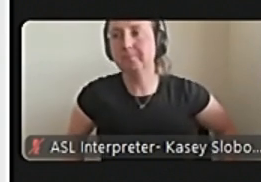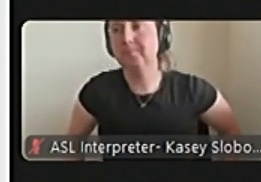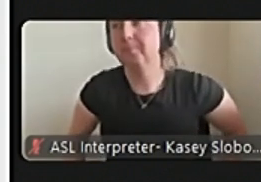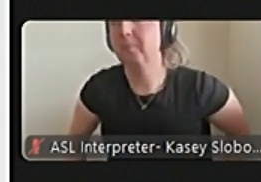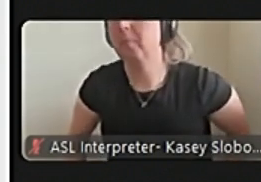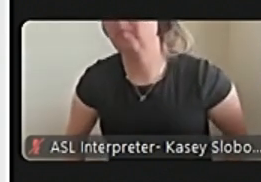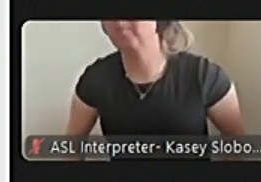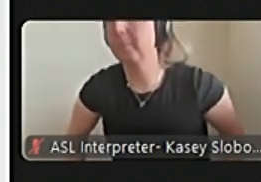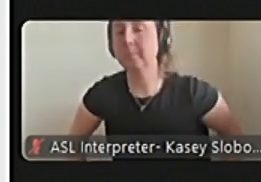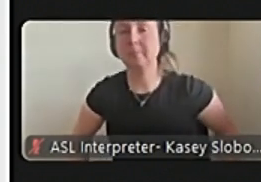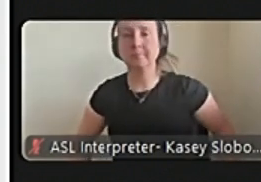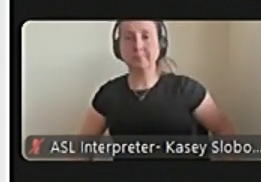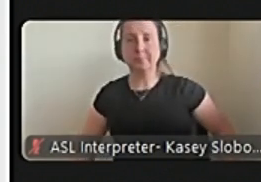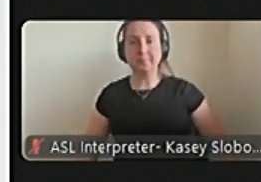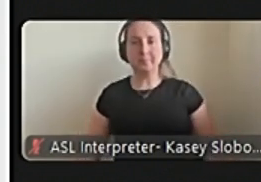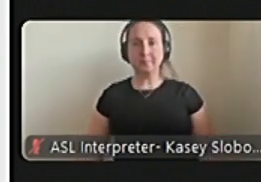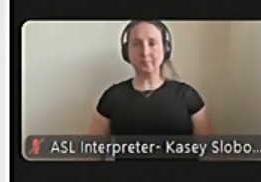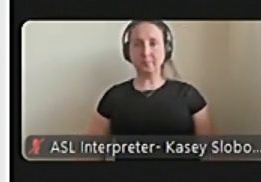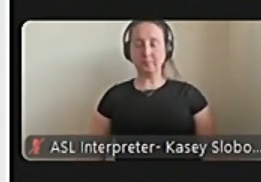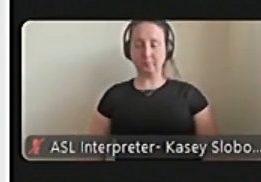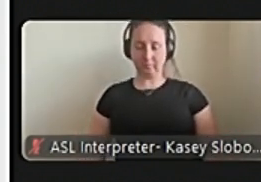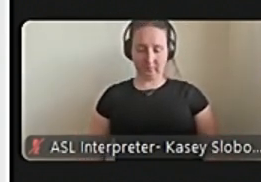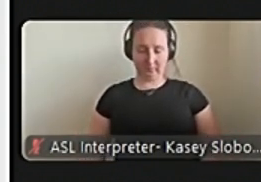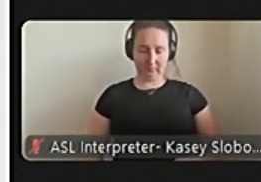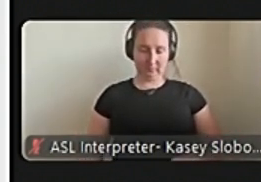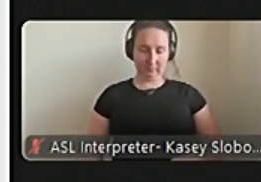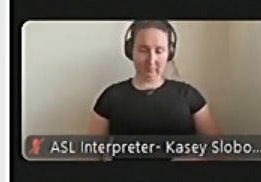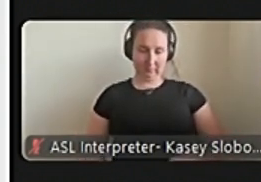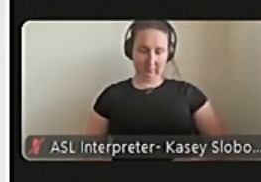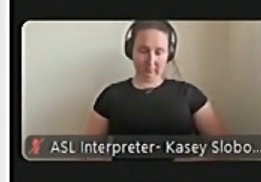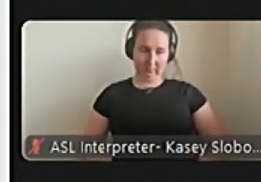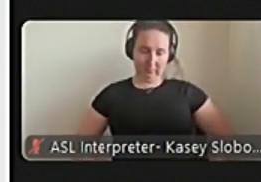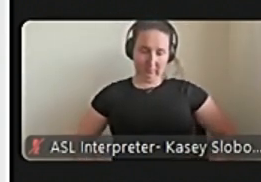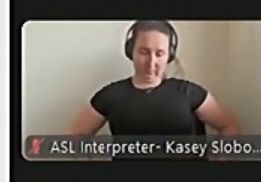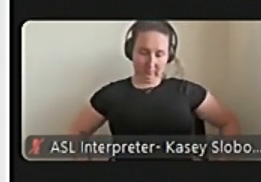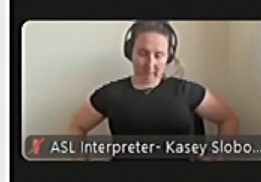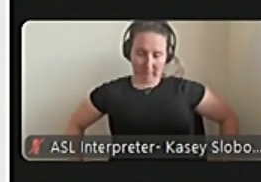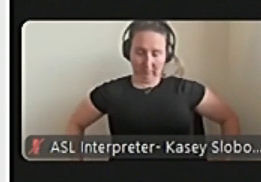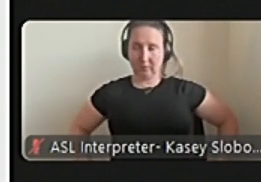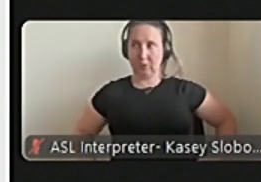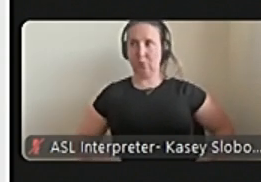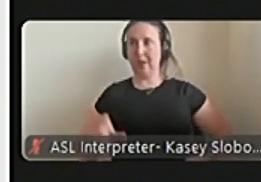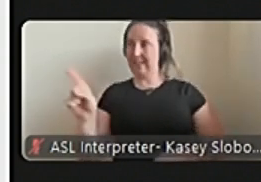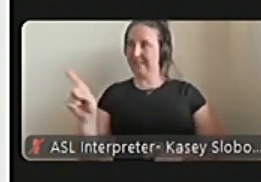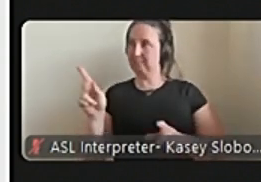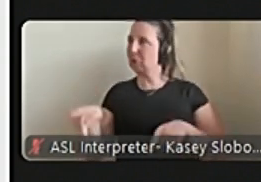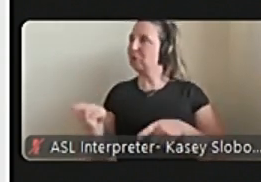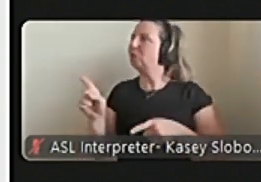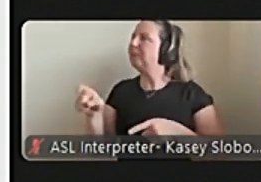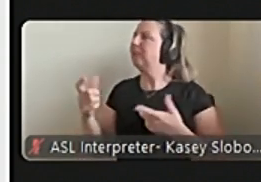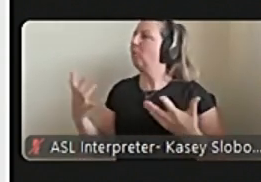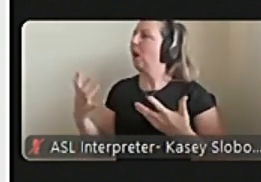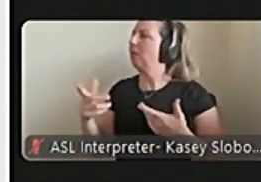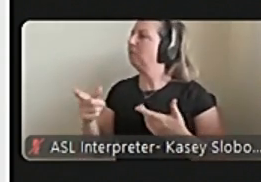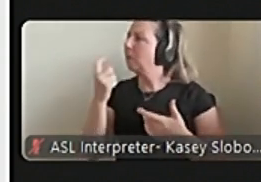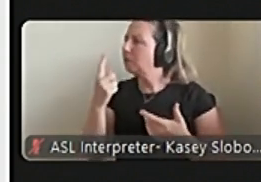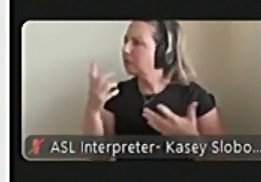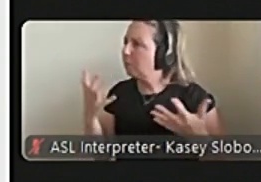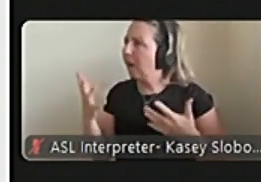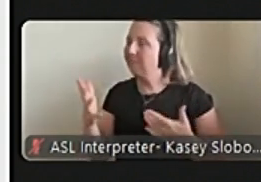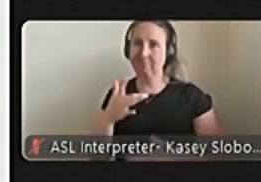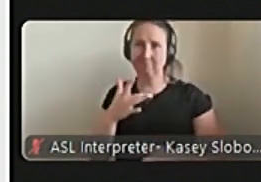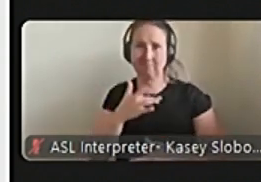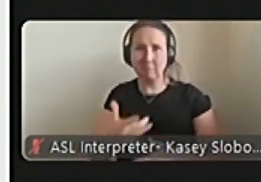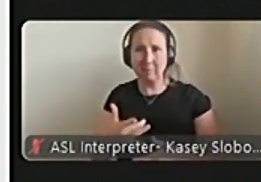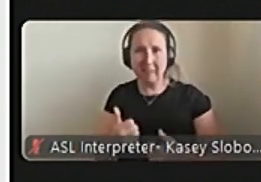at. Are they, you know, what do they understand about the disease and what do they need? Many of our folks still live alone in this